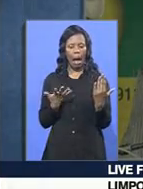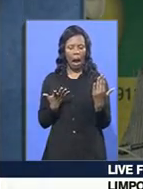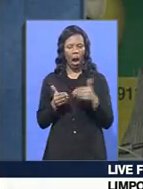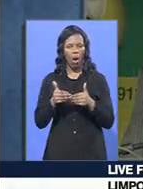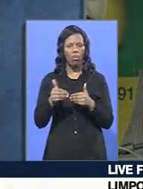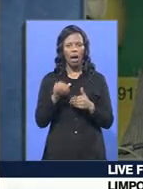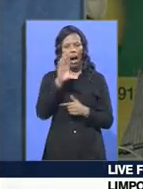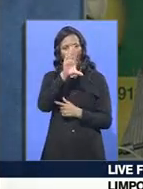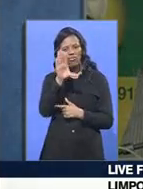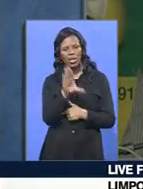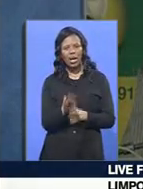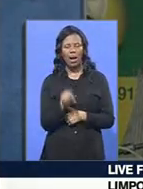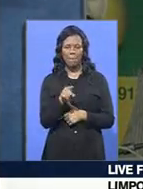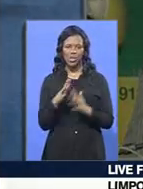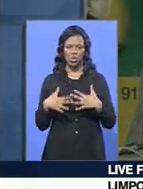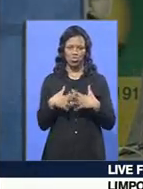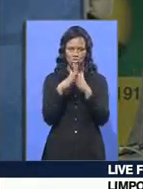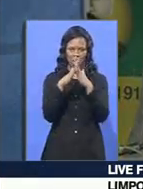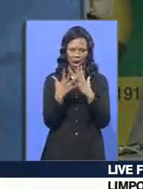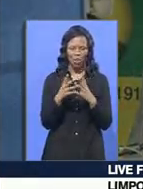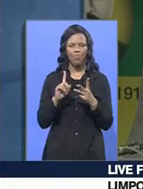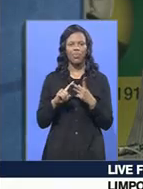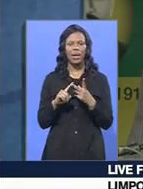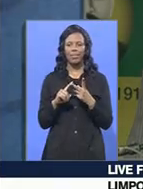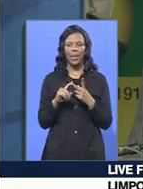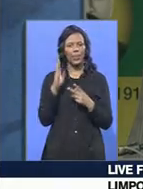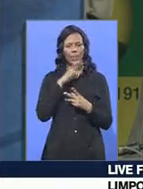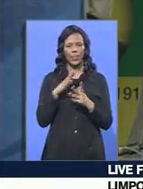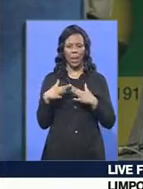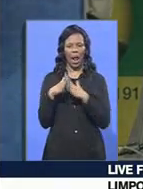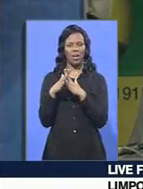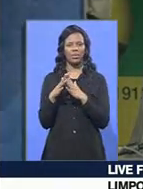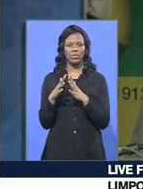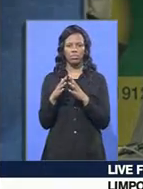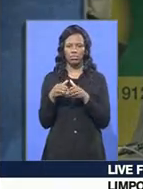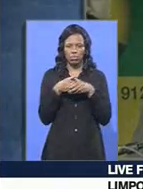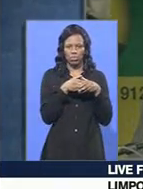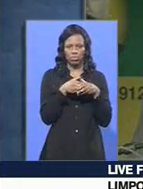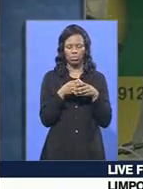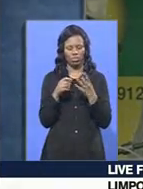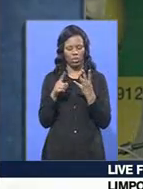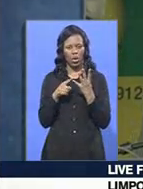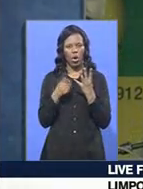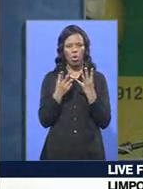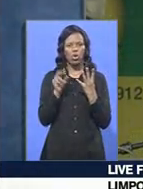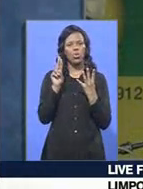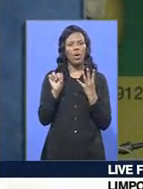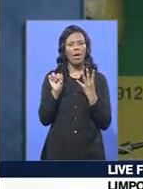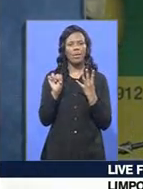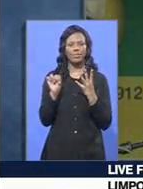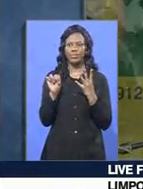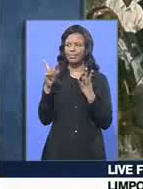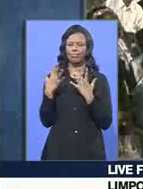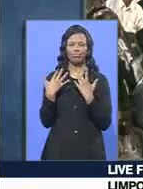of African Unity, the Non-Aligned Movement, and the United Nations General